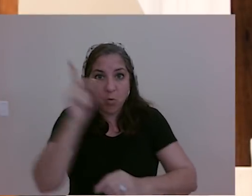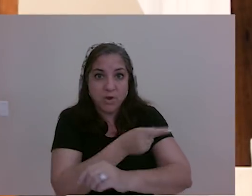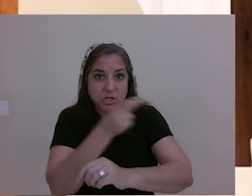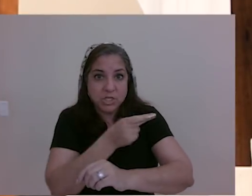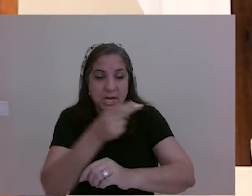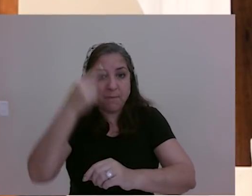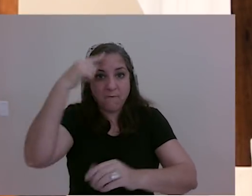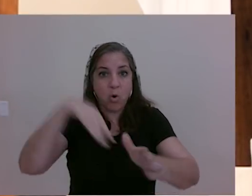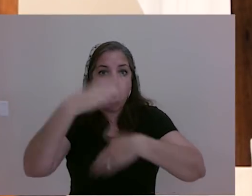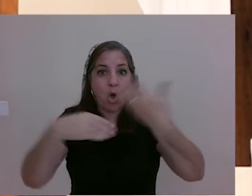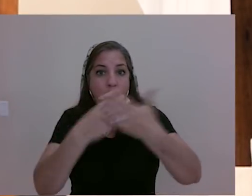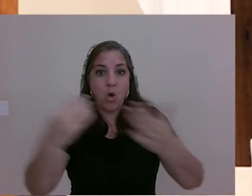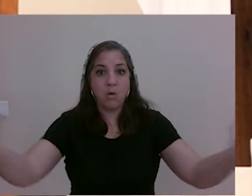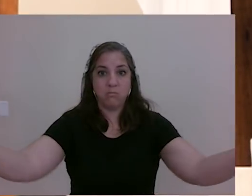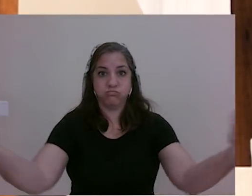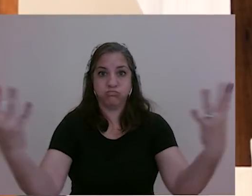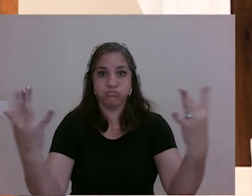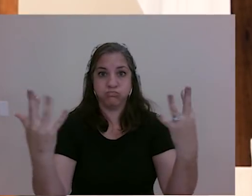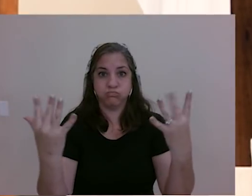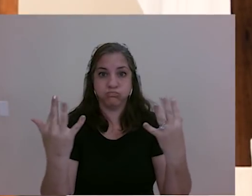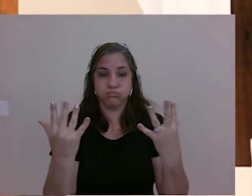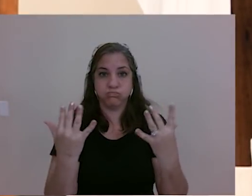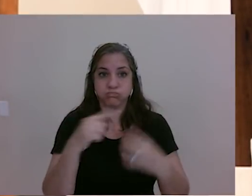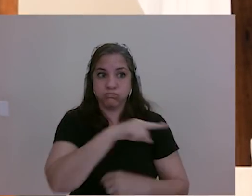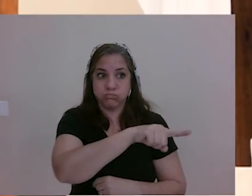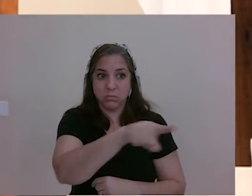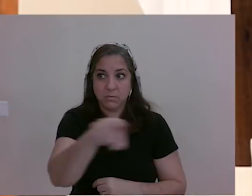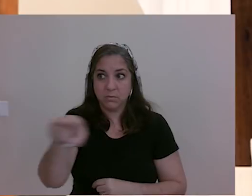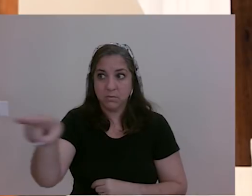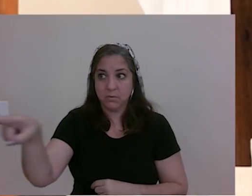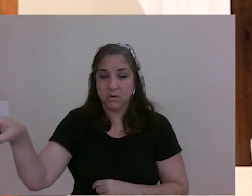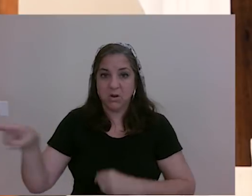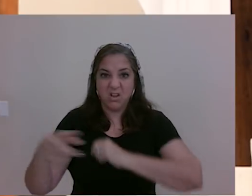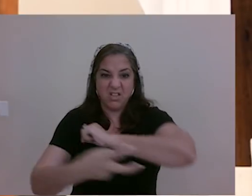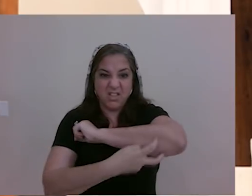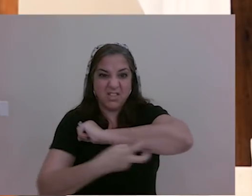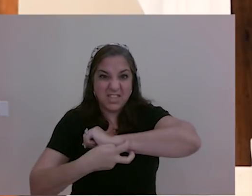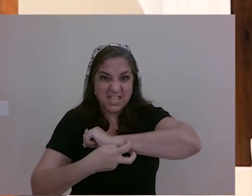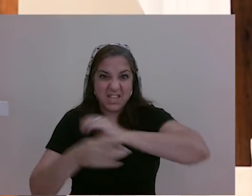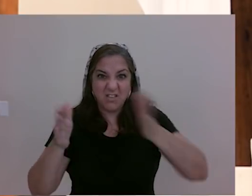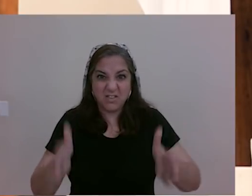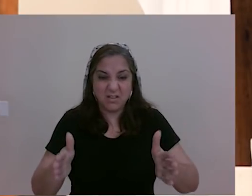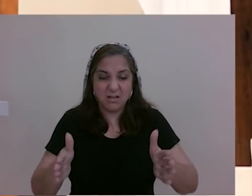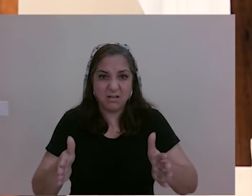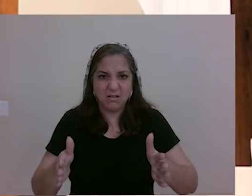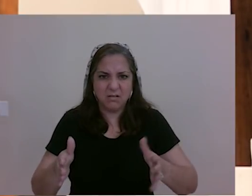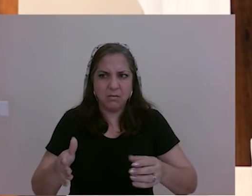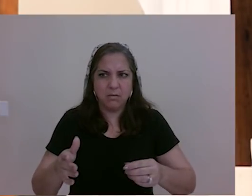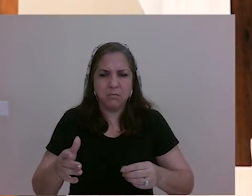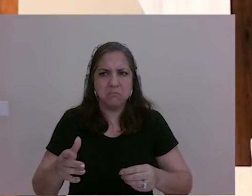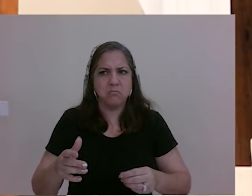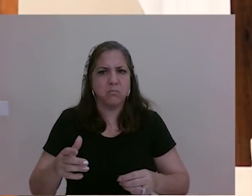come before me are thieves and robbers. But the sheep did not listen to them.